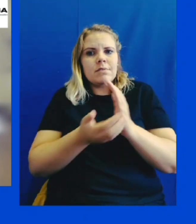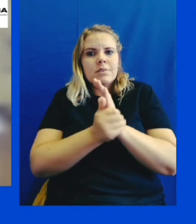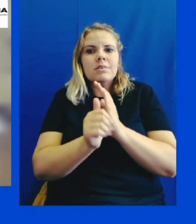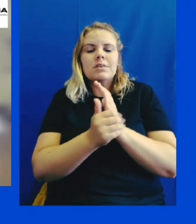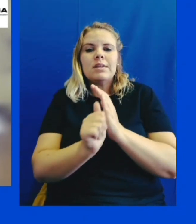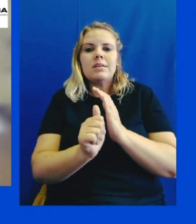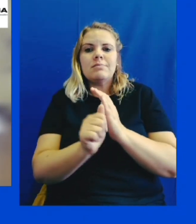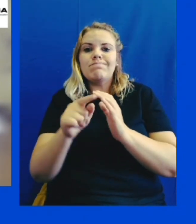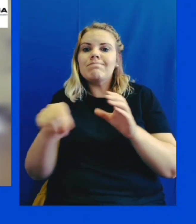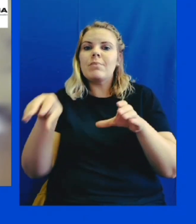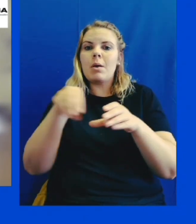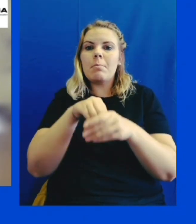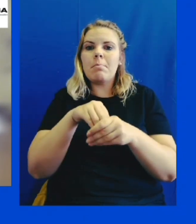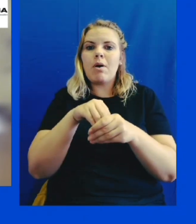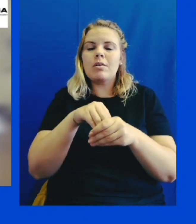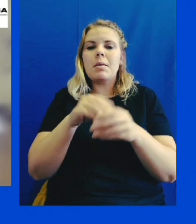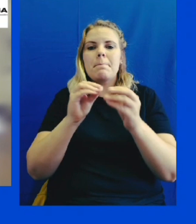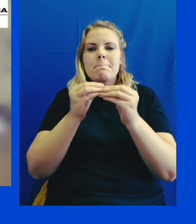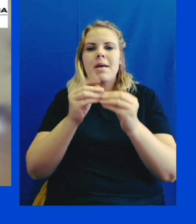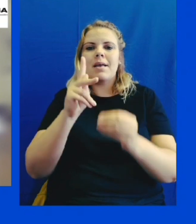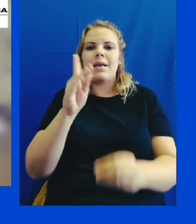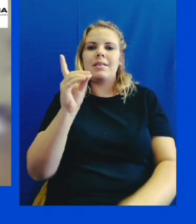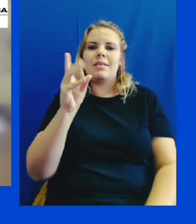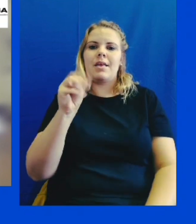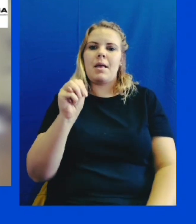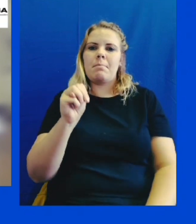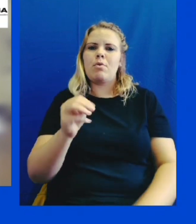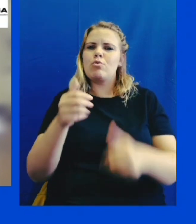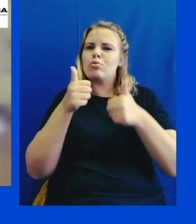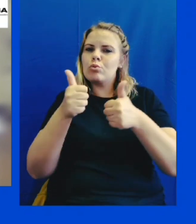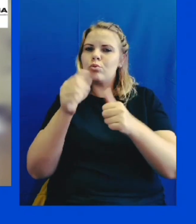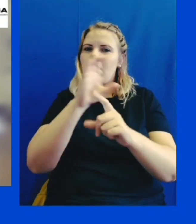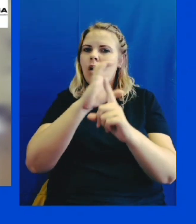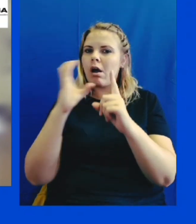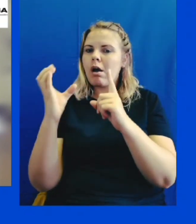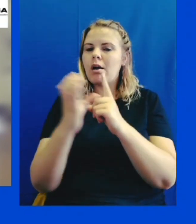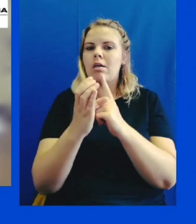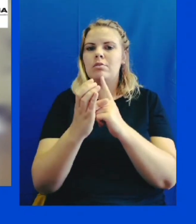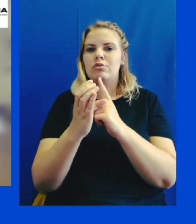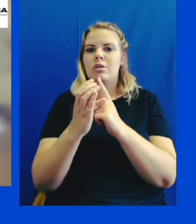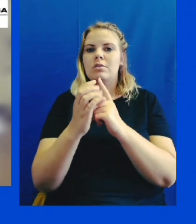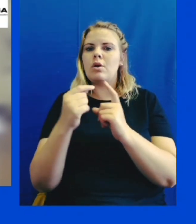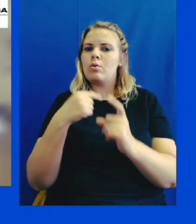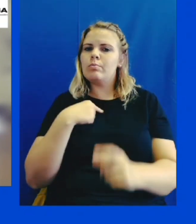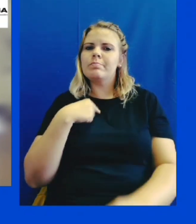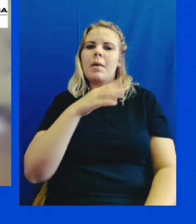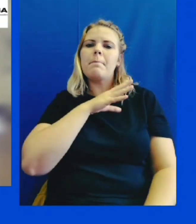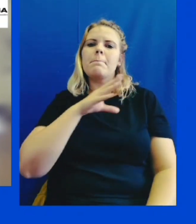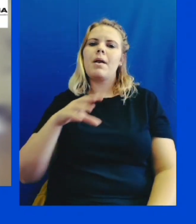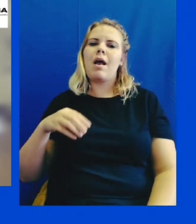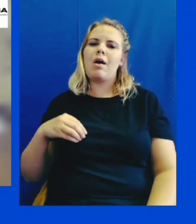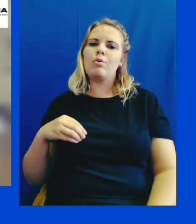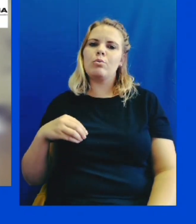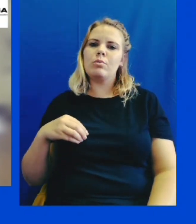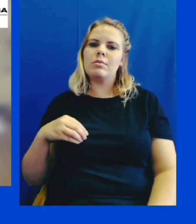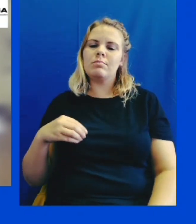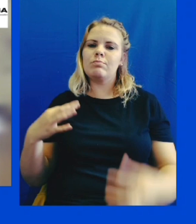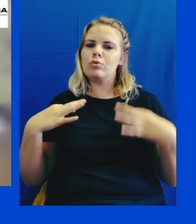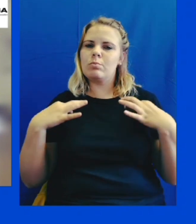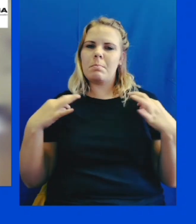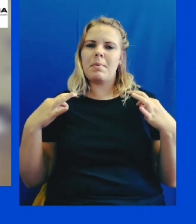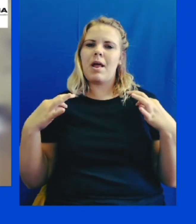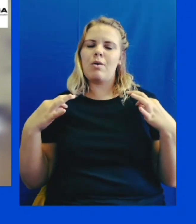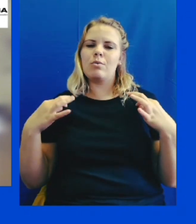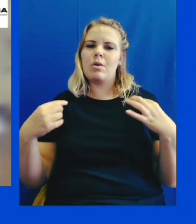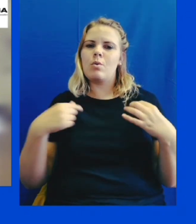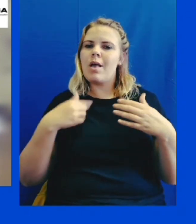are out there. It's part of what makes King David Mowbray what it is. It's part of our culture. So we are very proud and